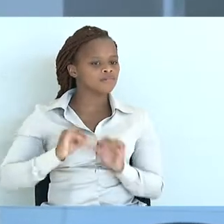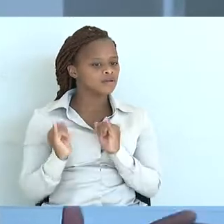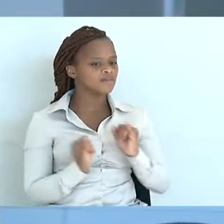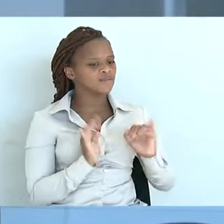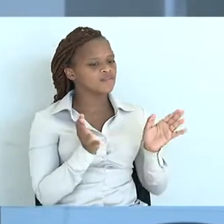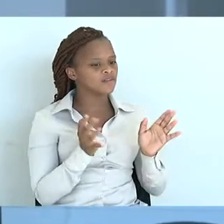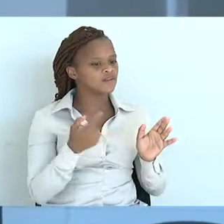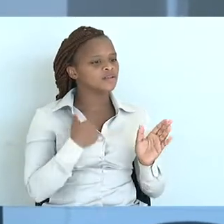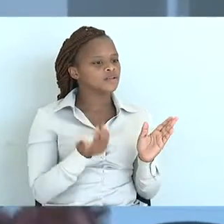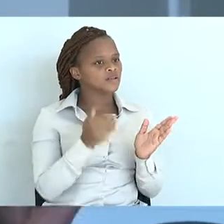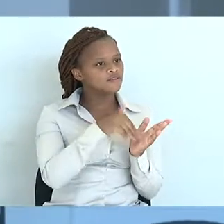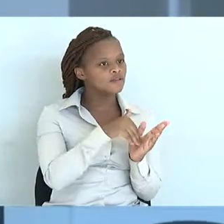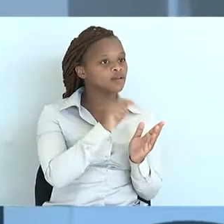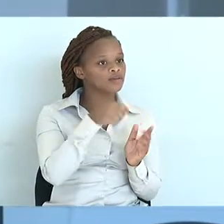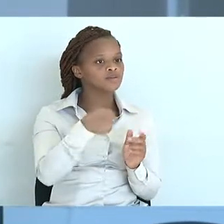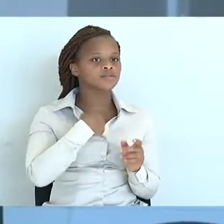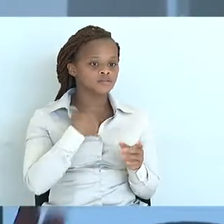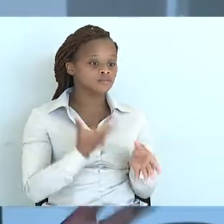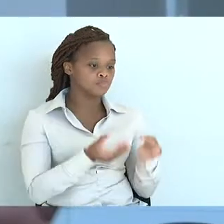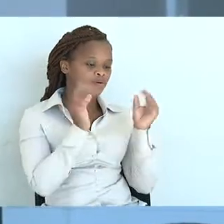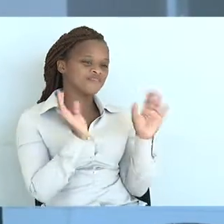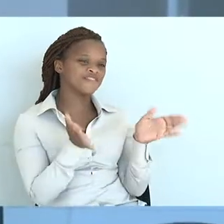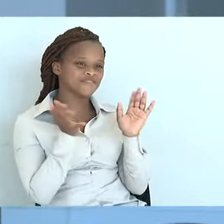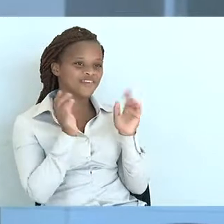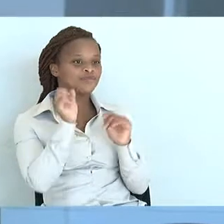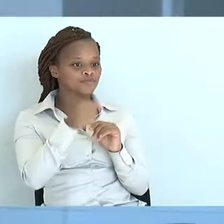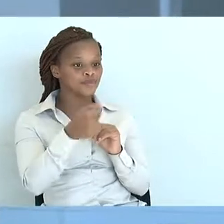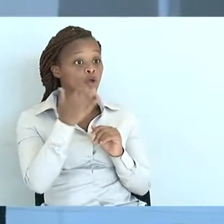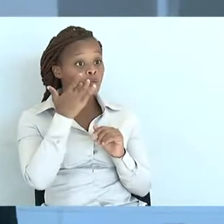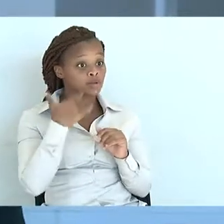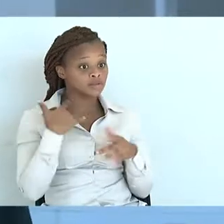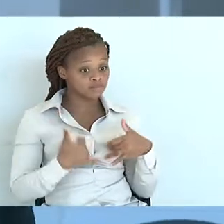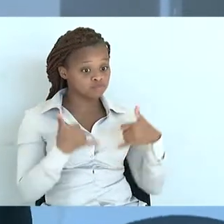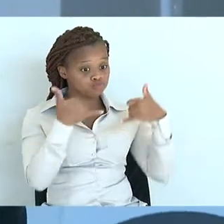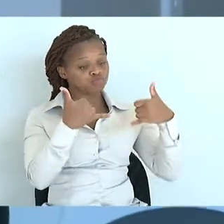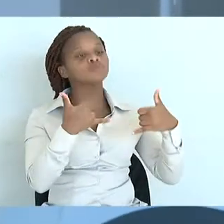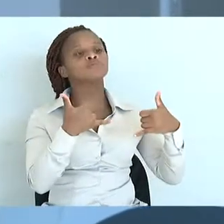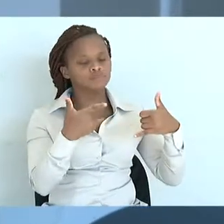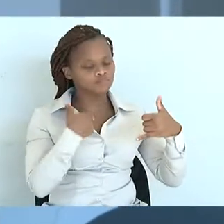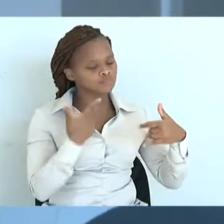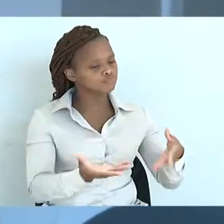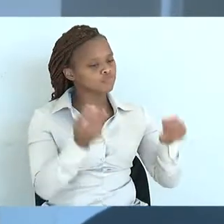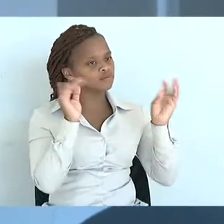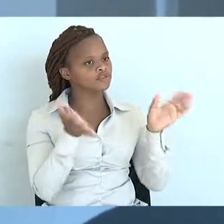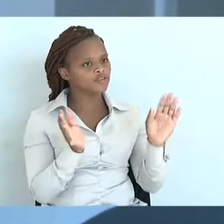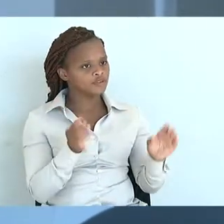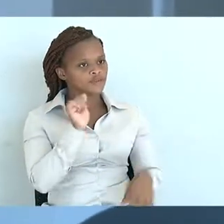were awarded Loma awards, indeed we did receive them, and we want to